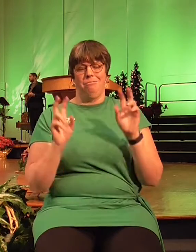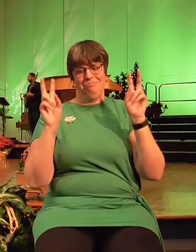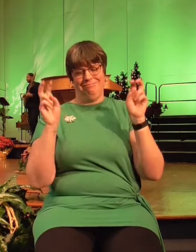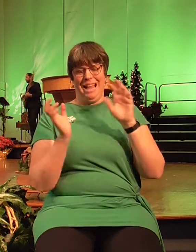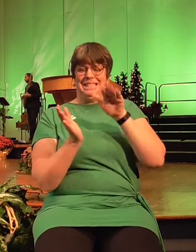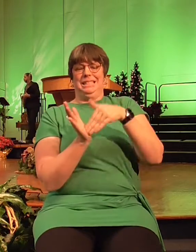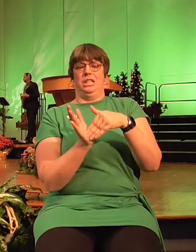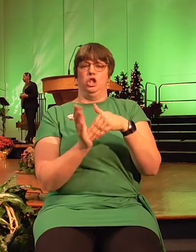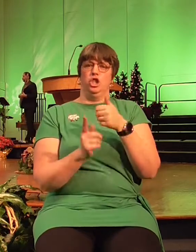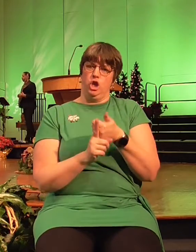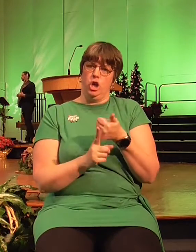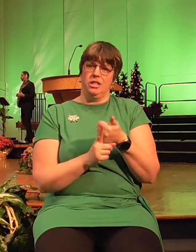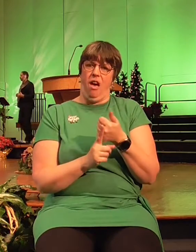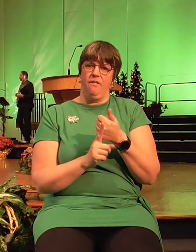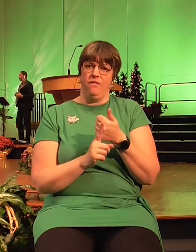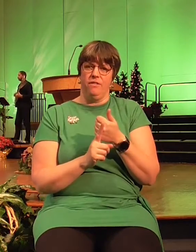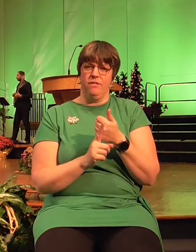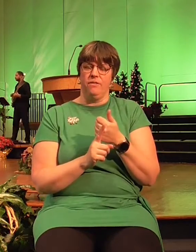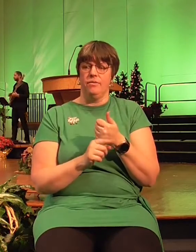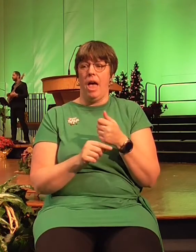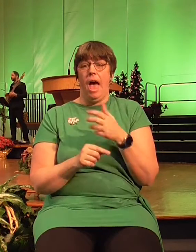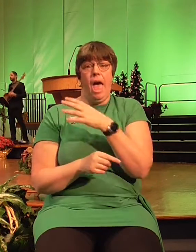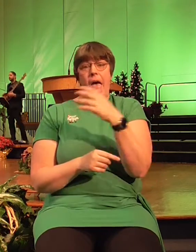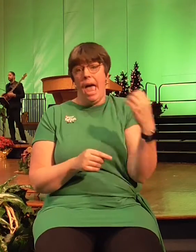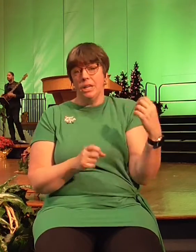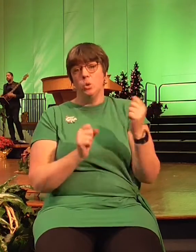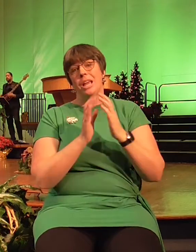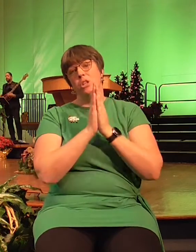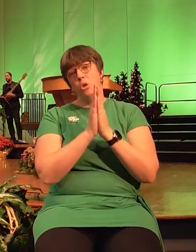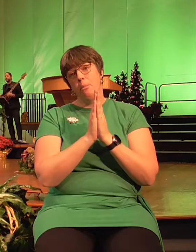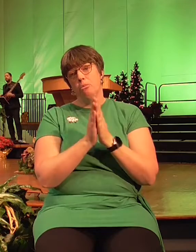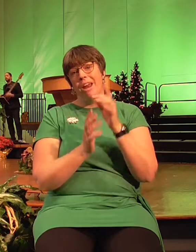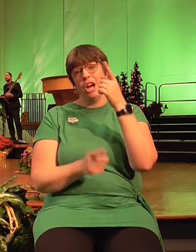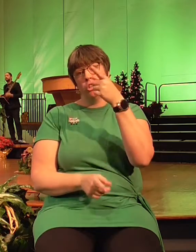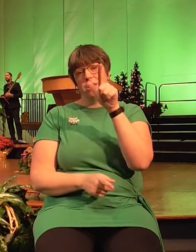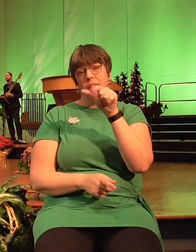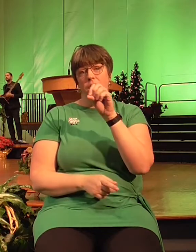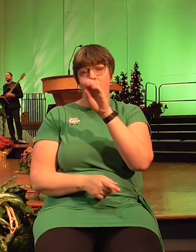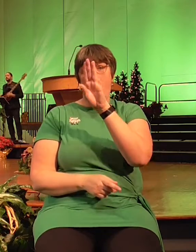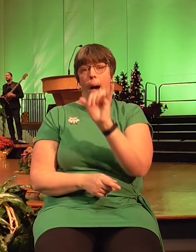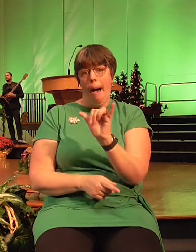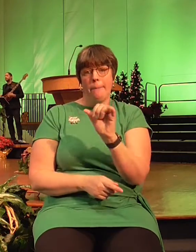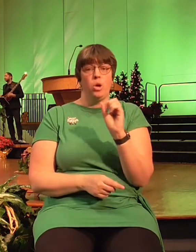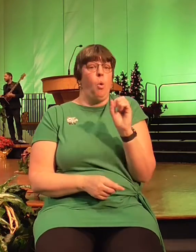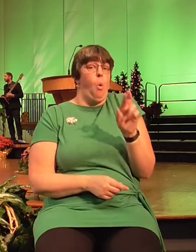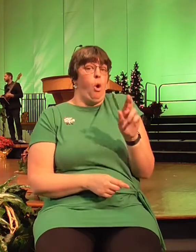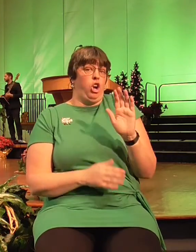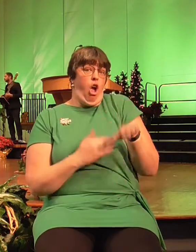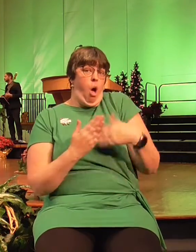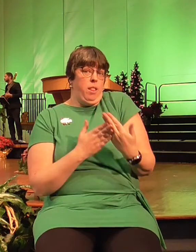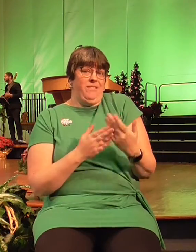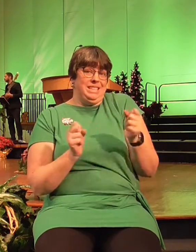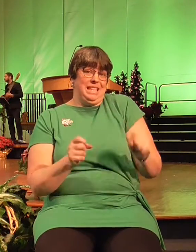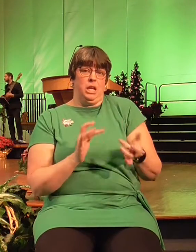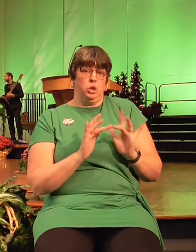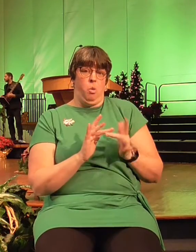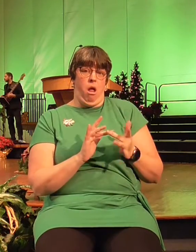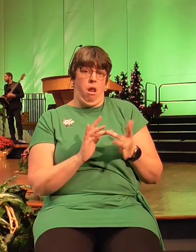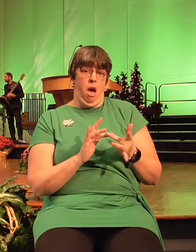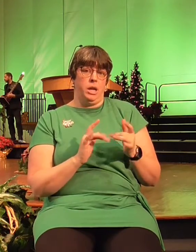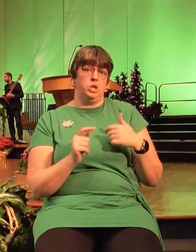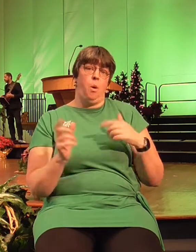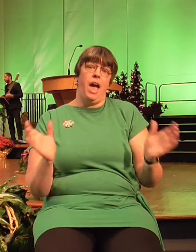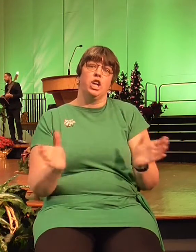for this season. And then you can also do prayers out in the lobby, or all of us can do them online.